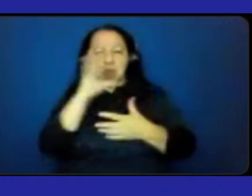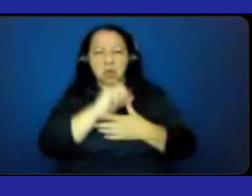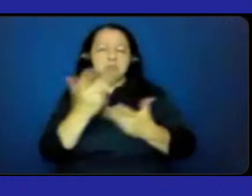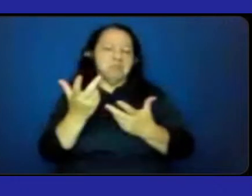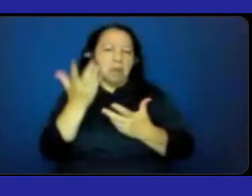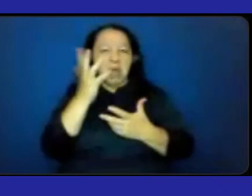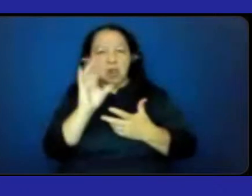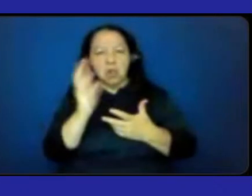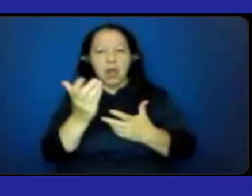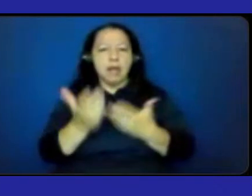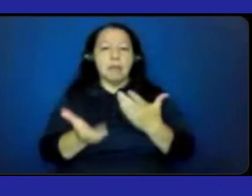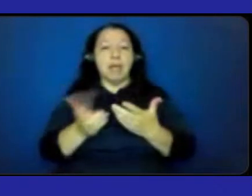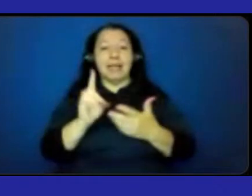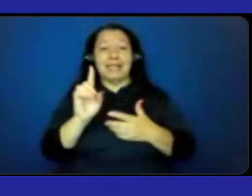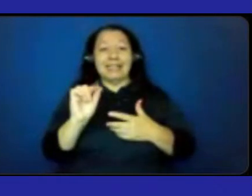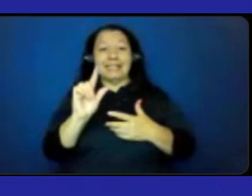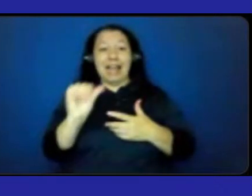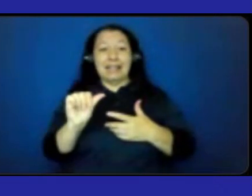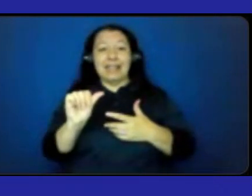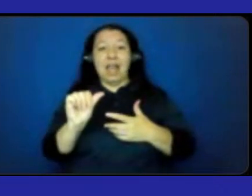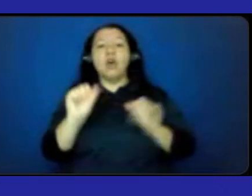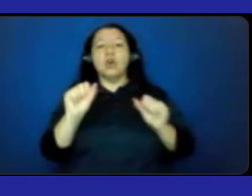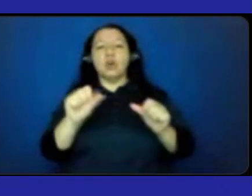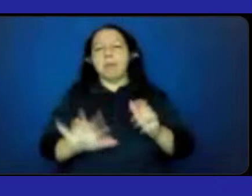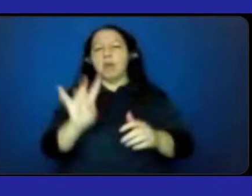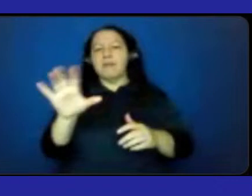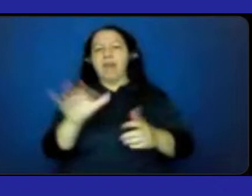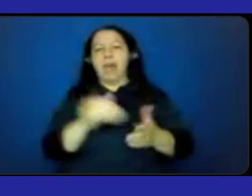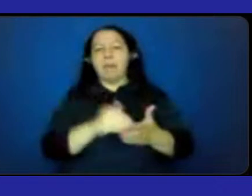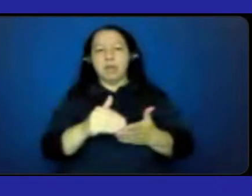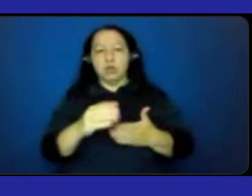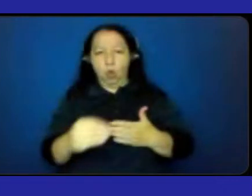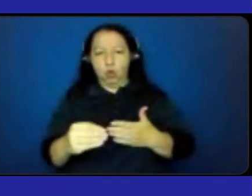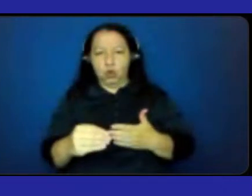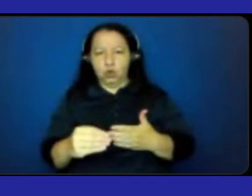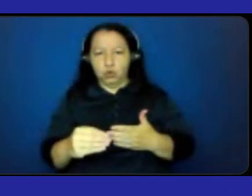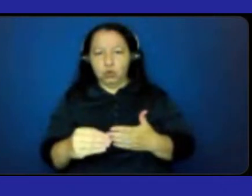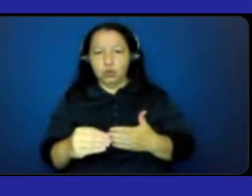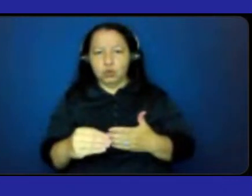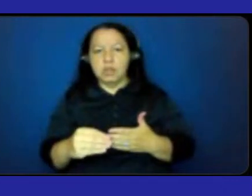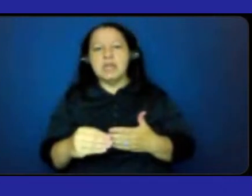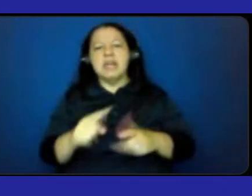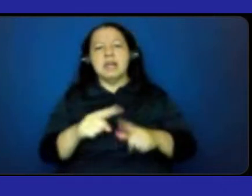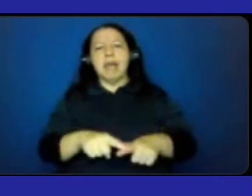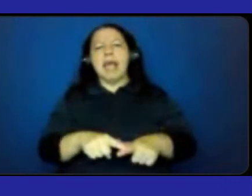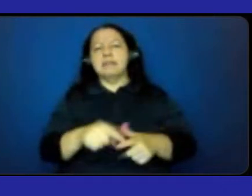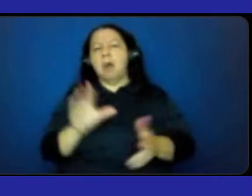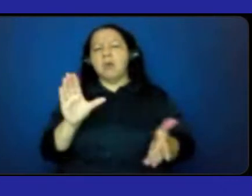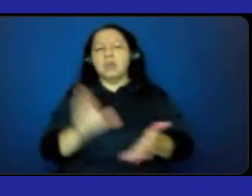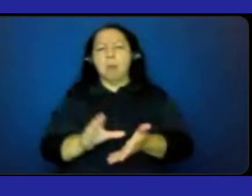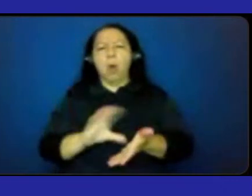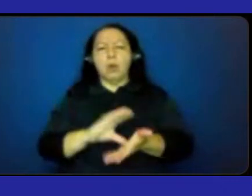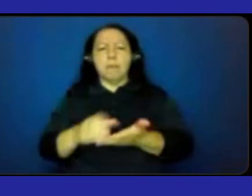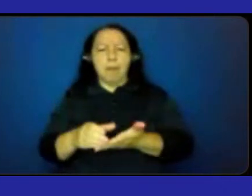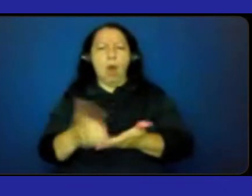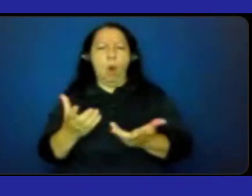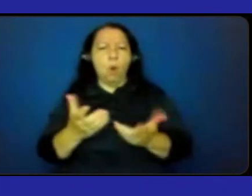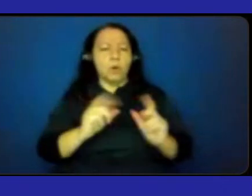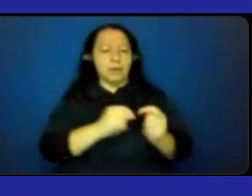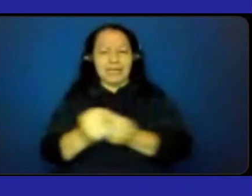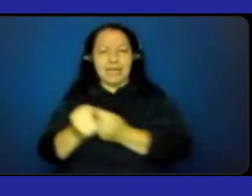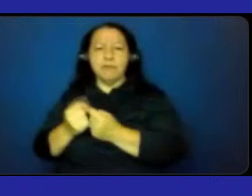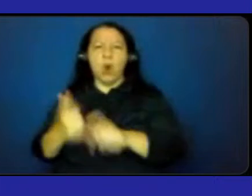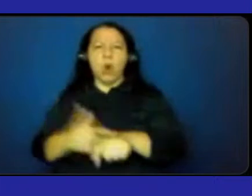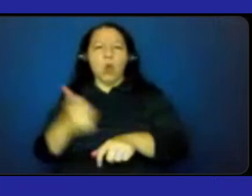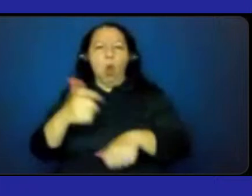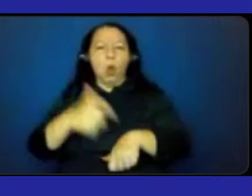million. That means, and that's based on a relatively smaller number of teams for a longer period of time, as opposed to